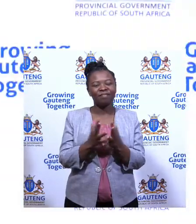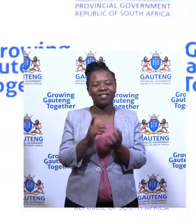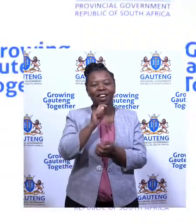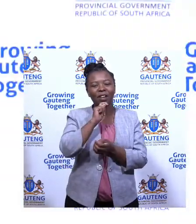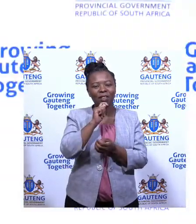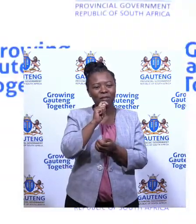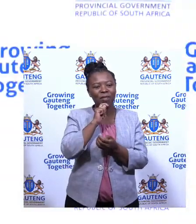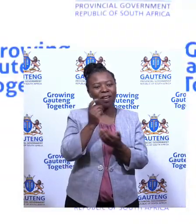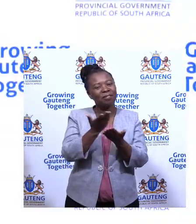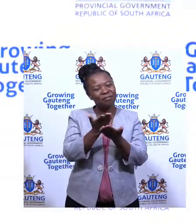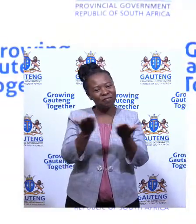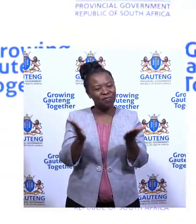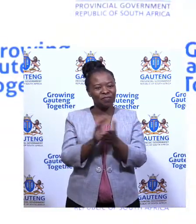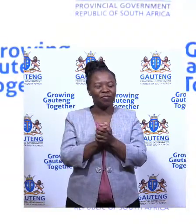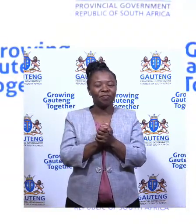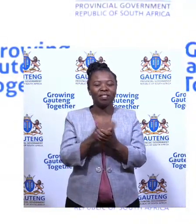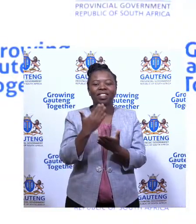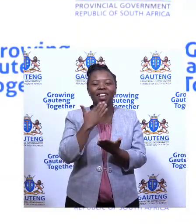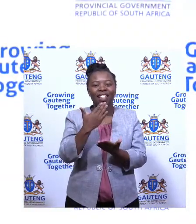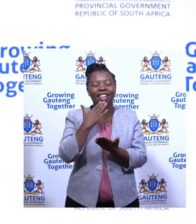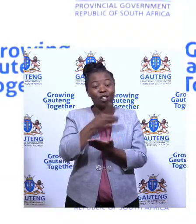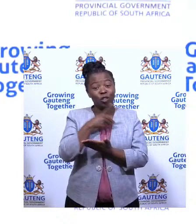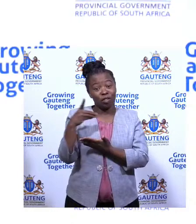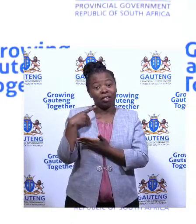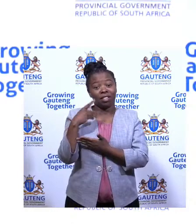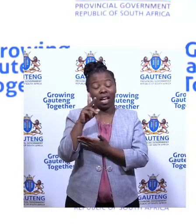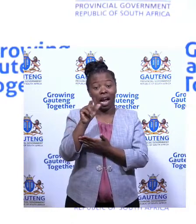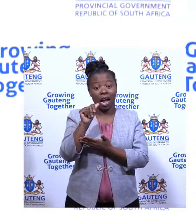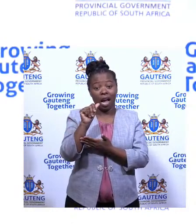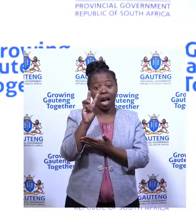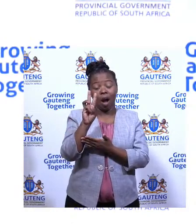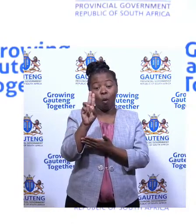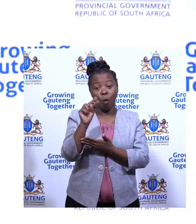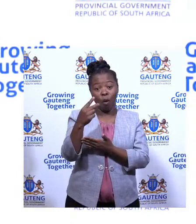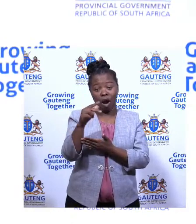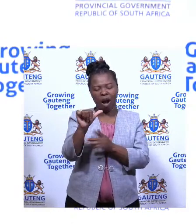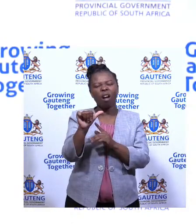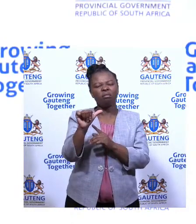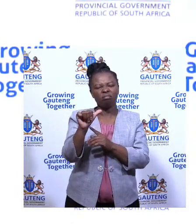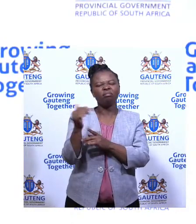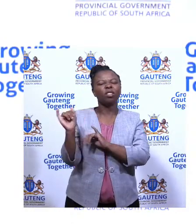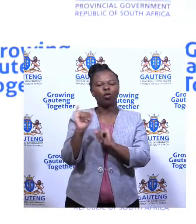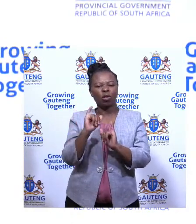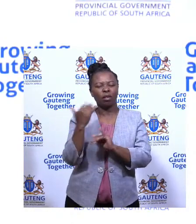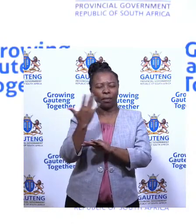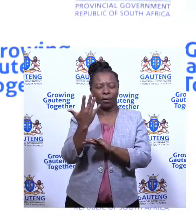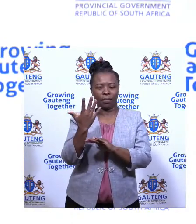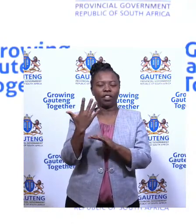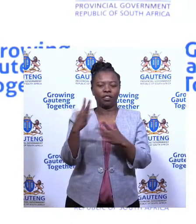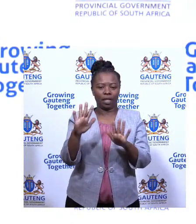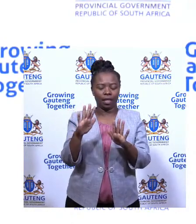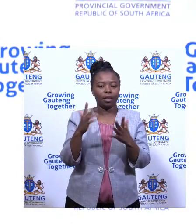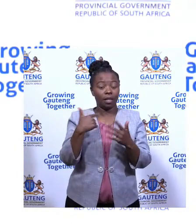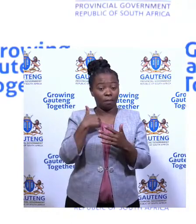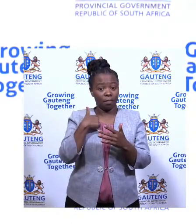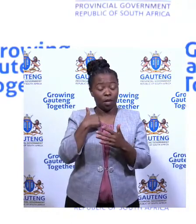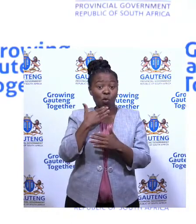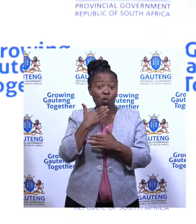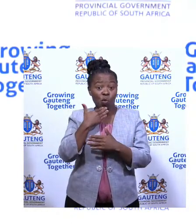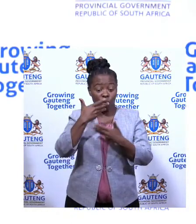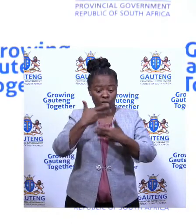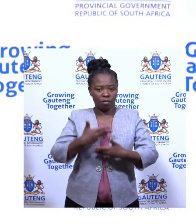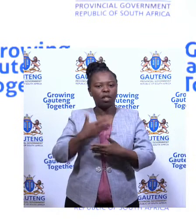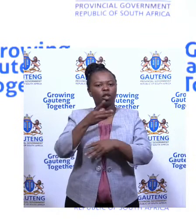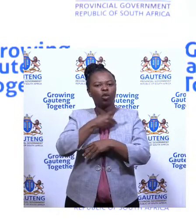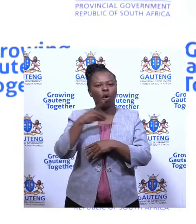Good morning, everybody, and thank you, Dr. Kawunga, for the introduction. My name is Gillian Marie. I'm a researcher at the Gauteng City